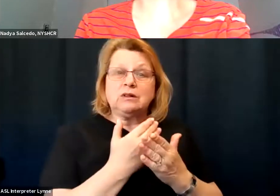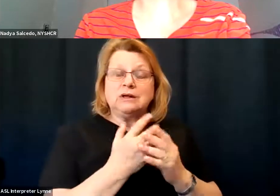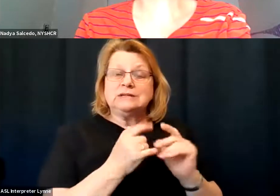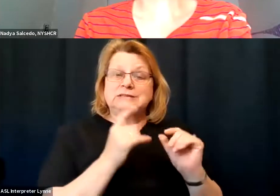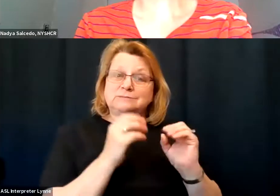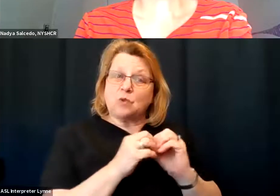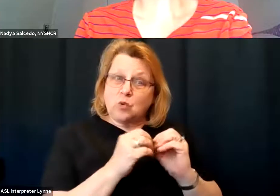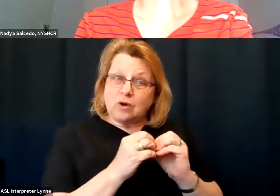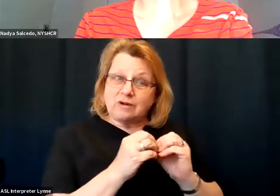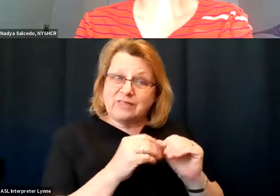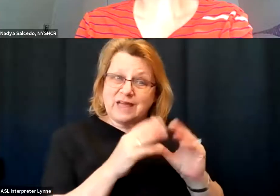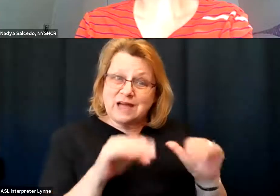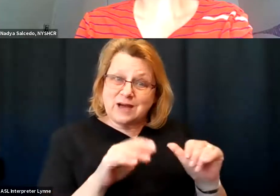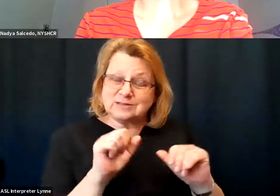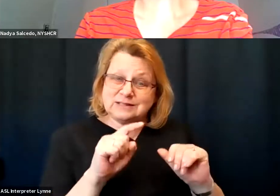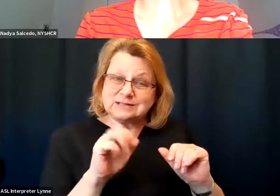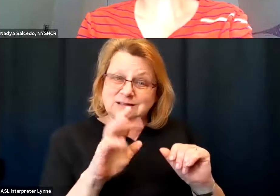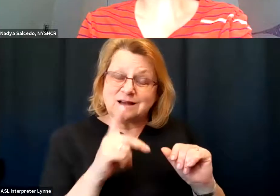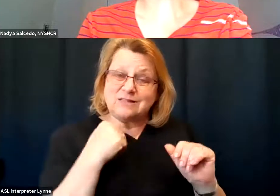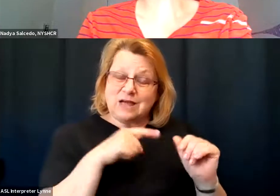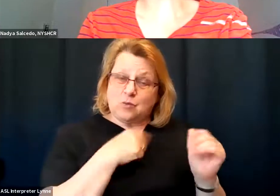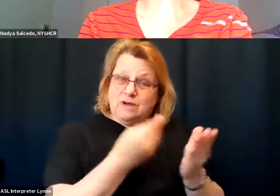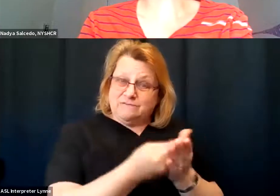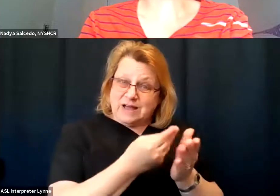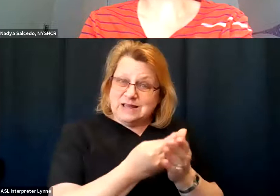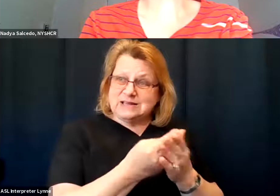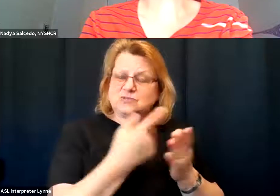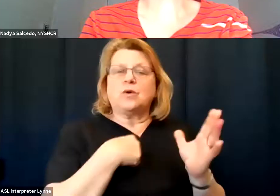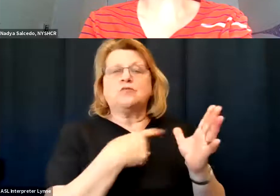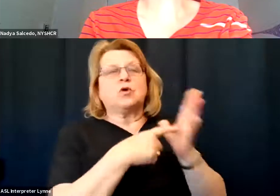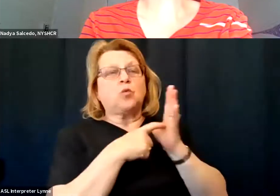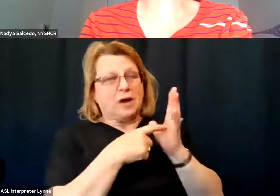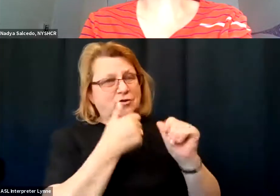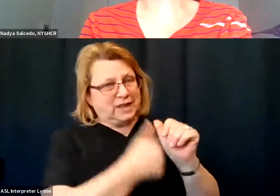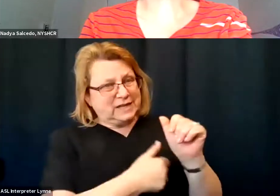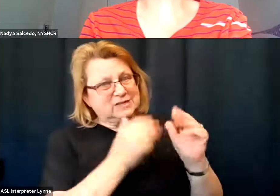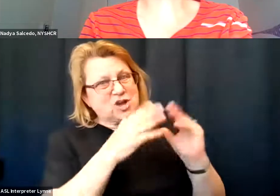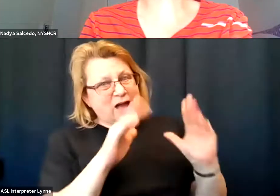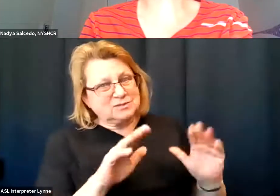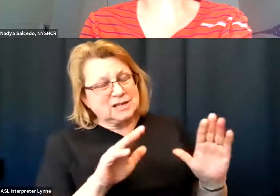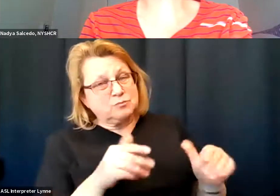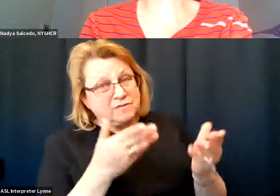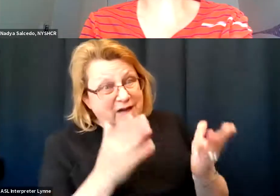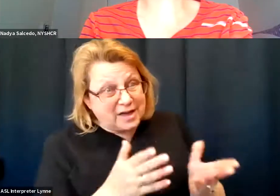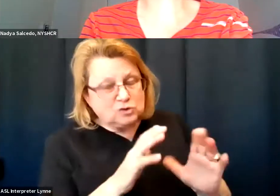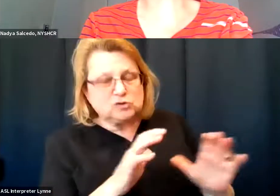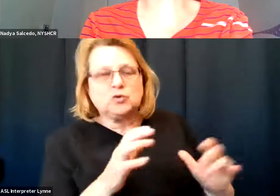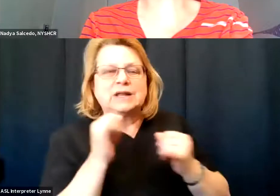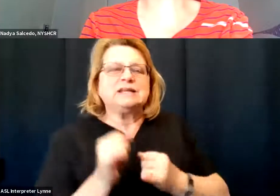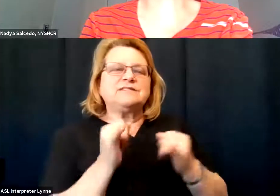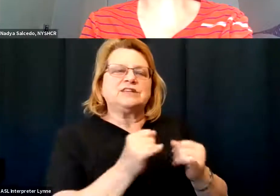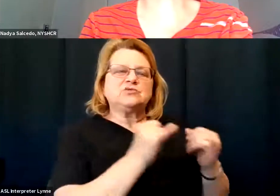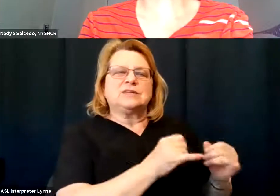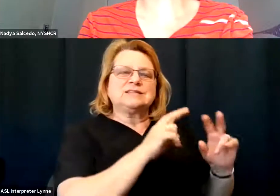we finance specifically. And we require that each of our housing providers do an individualized assessment of those that